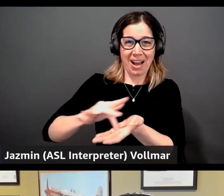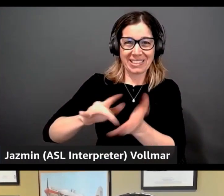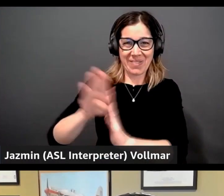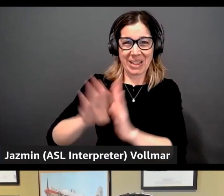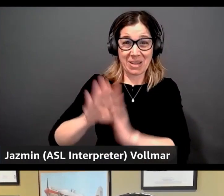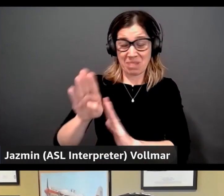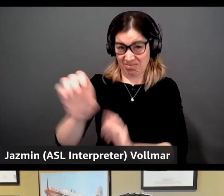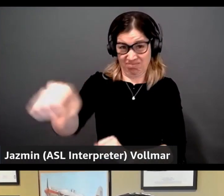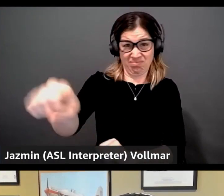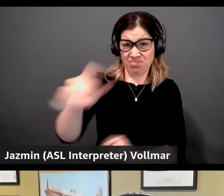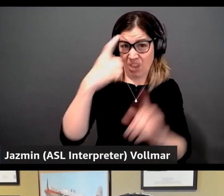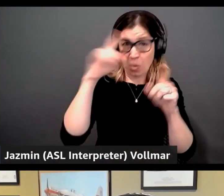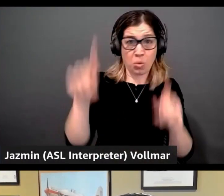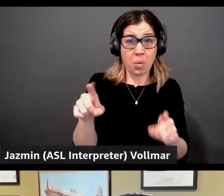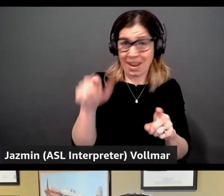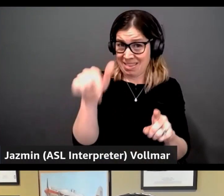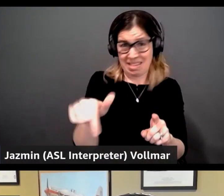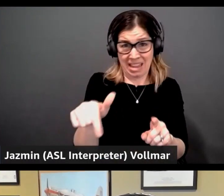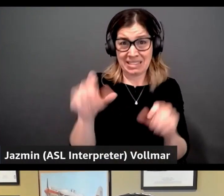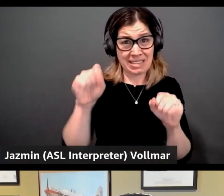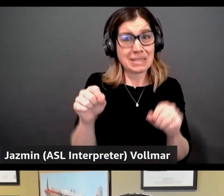as potentially fruitful.